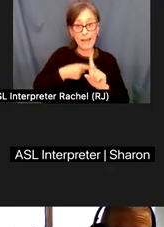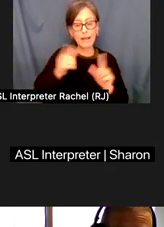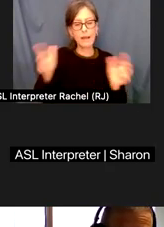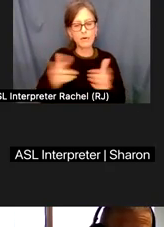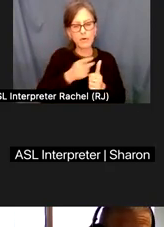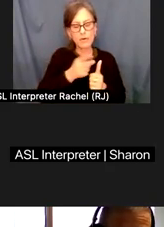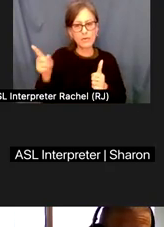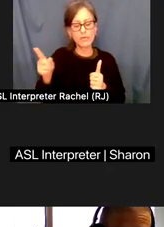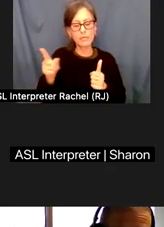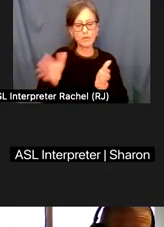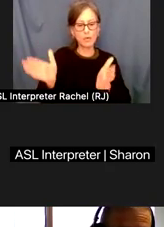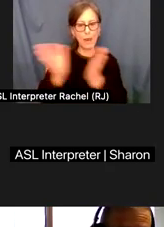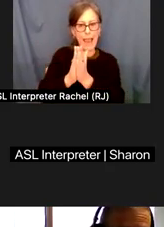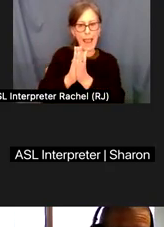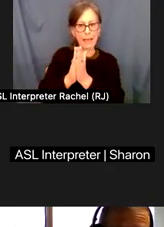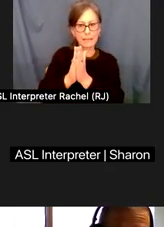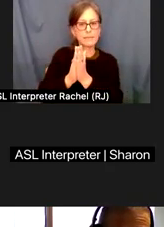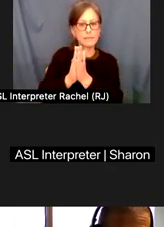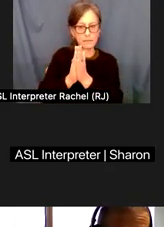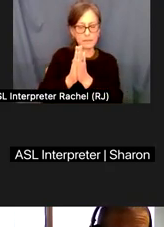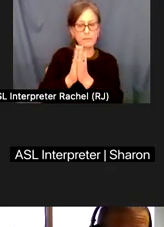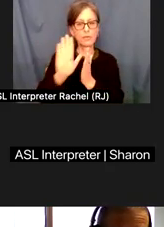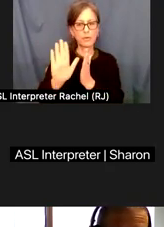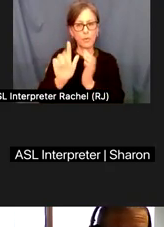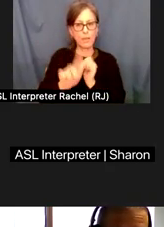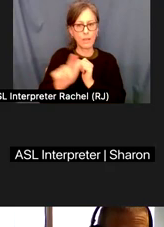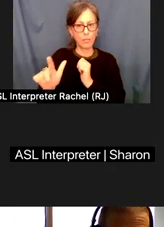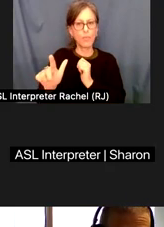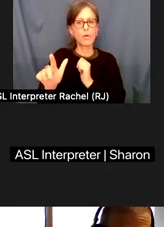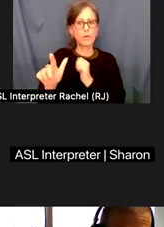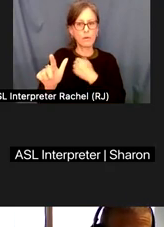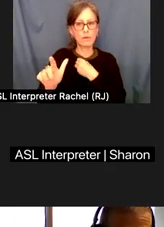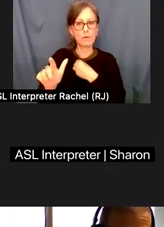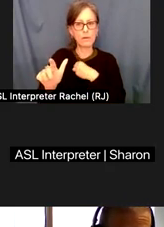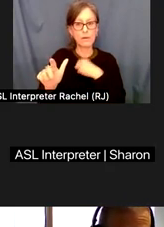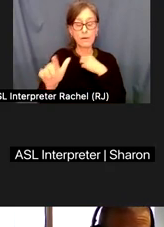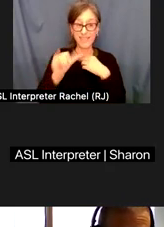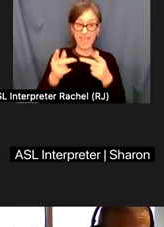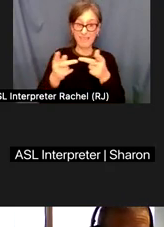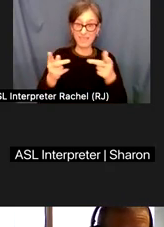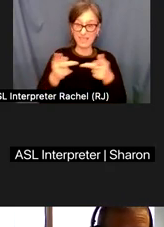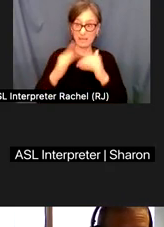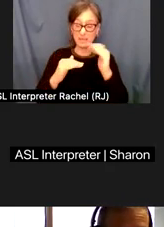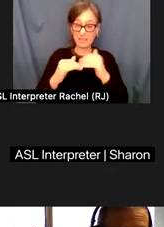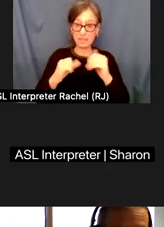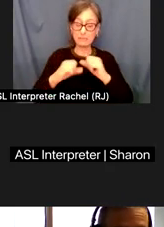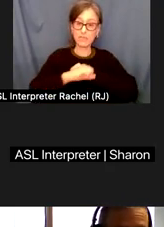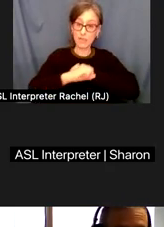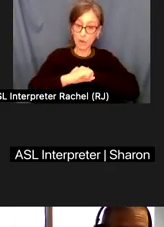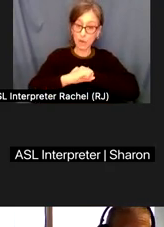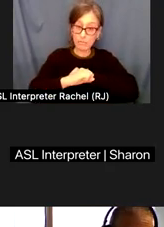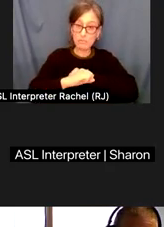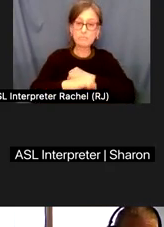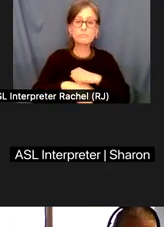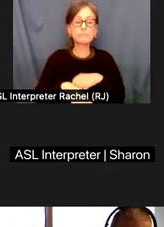to inquire this with your landlords. Is the facility, the building secured?